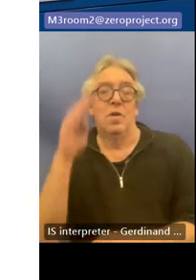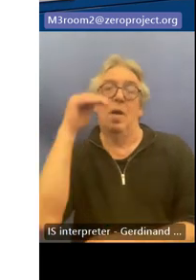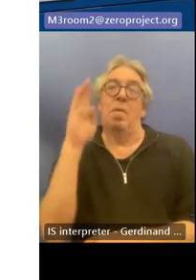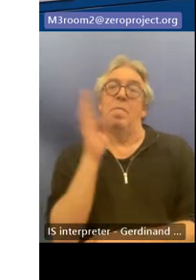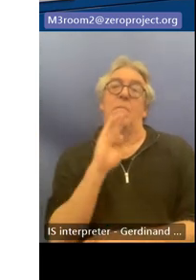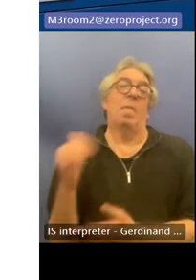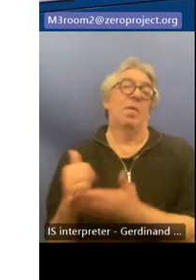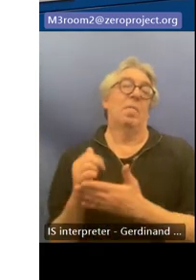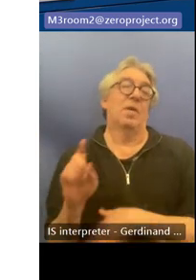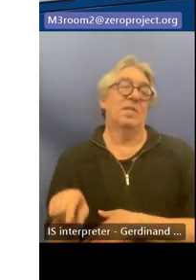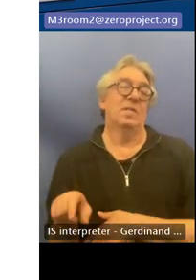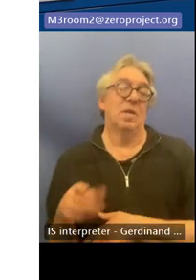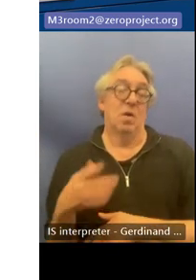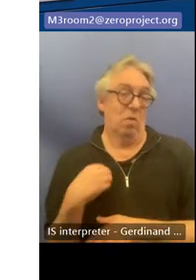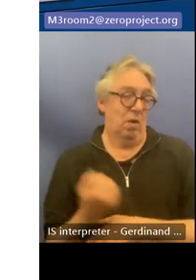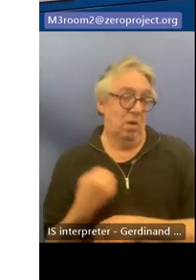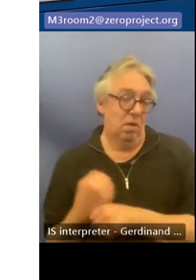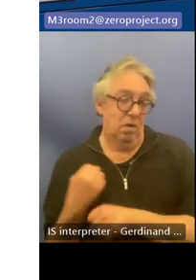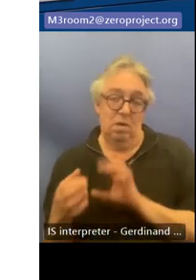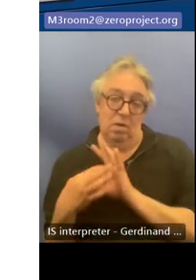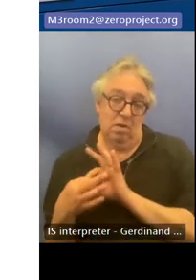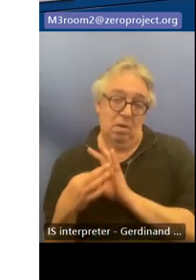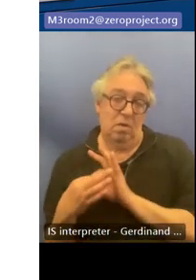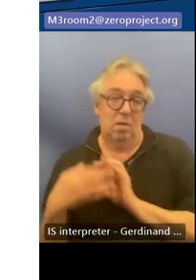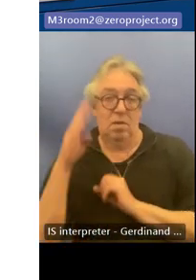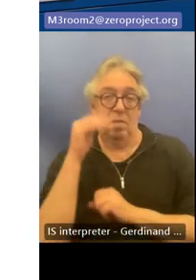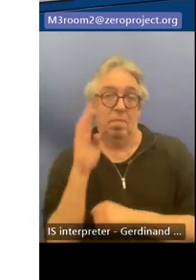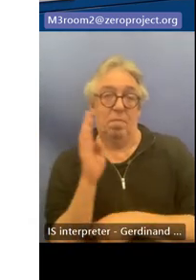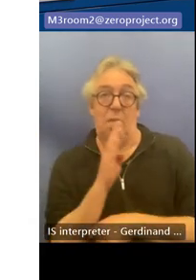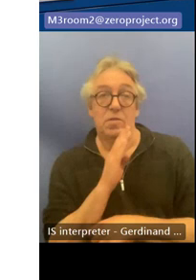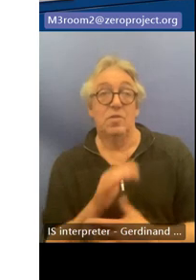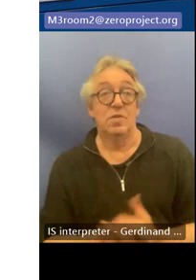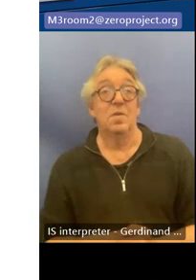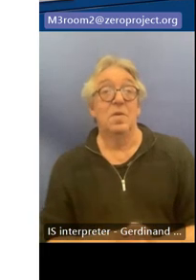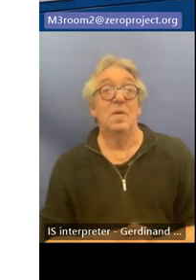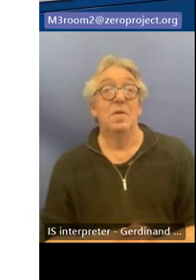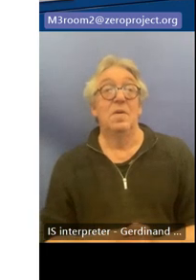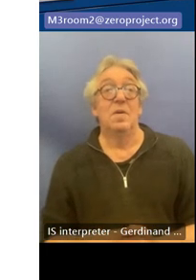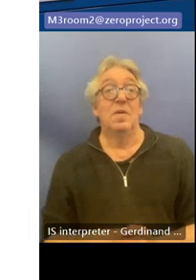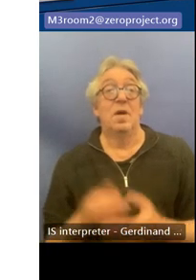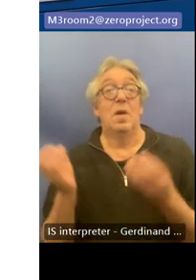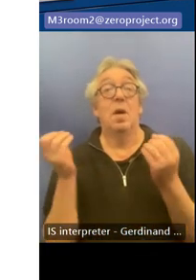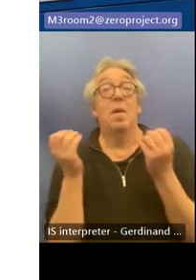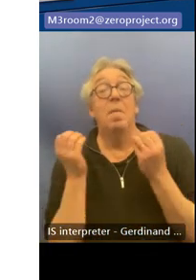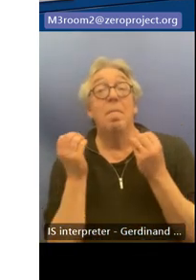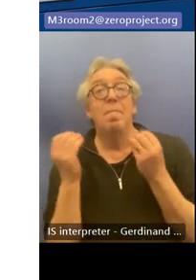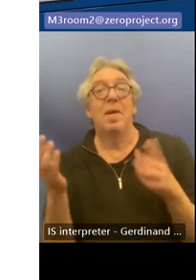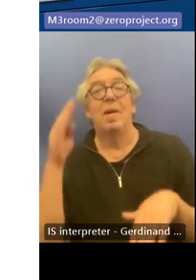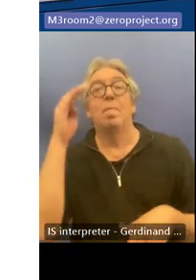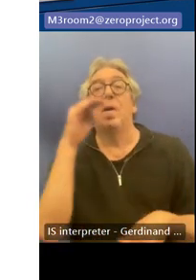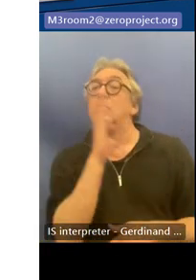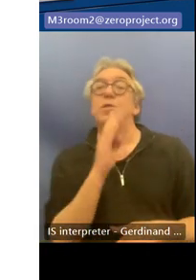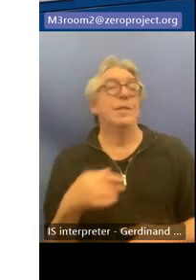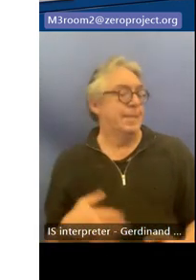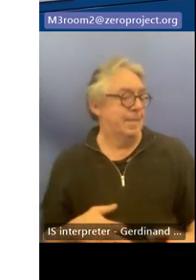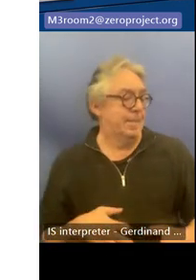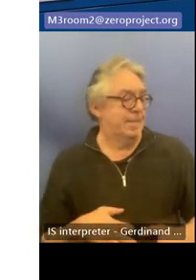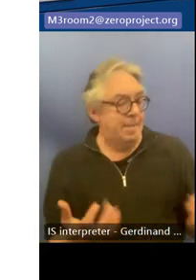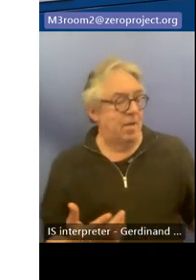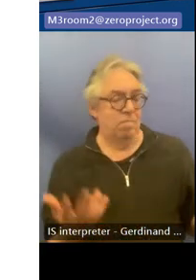with parents of the stage of the grief. So many of them are in the denial and anger and bargaining and